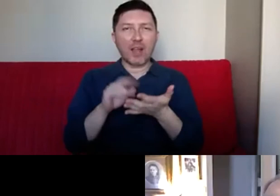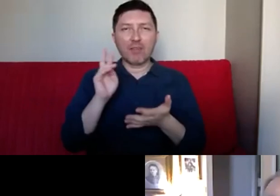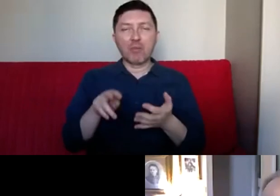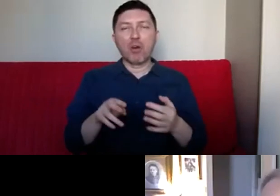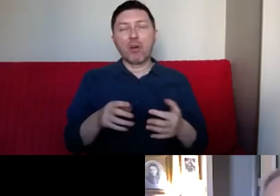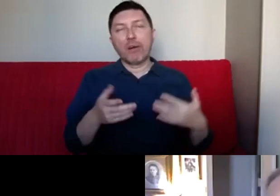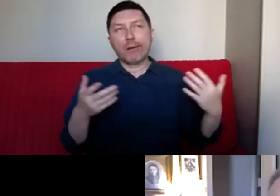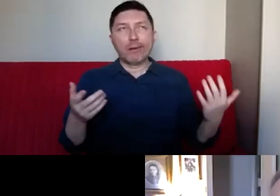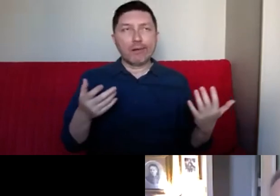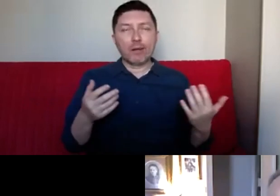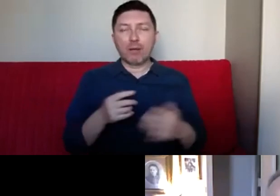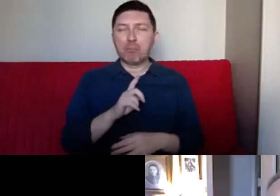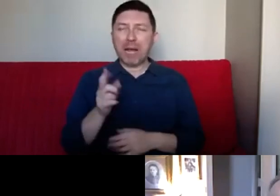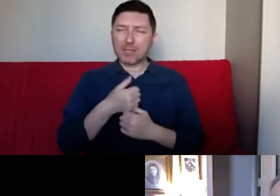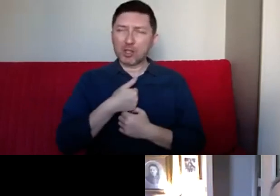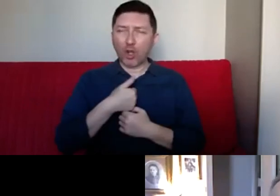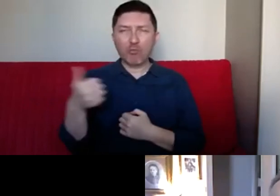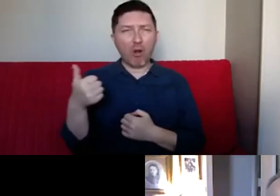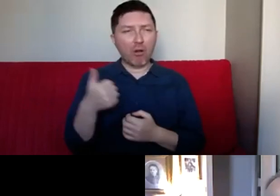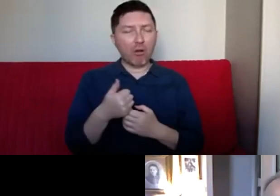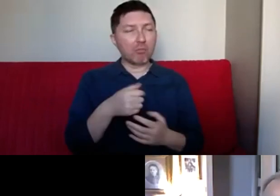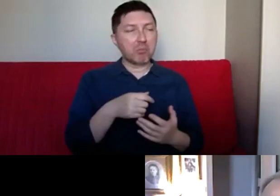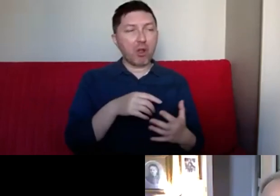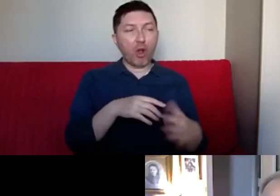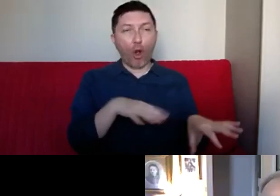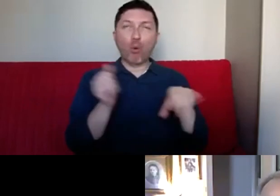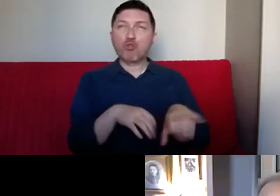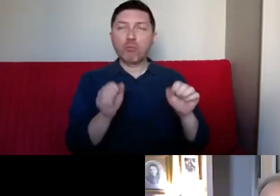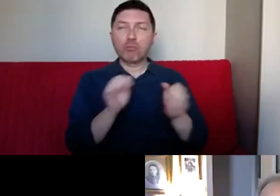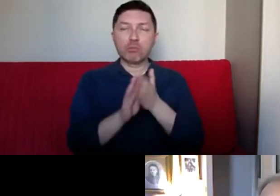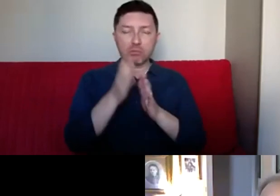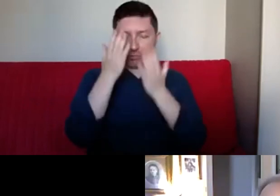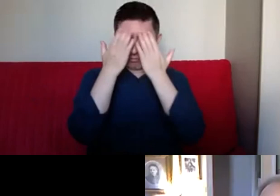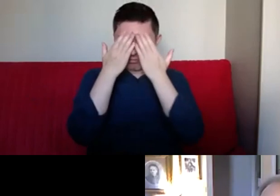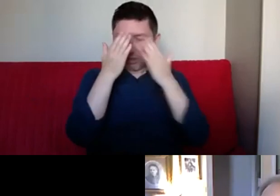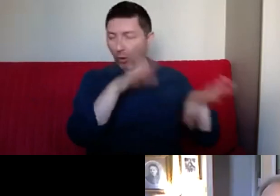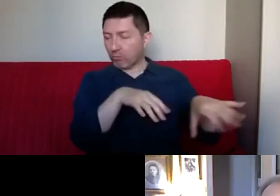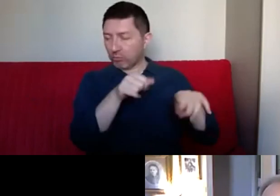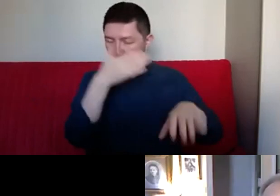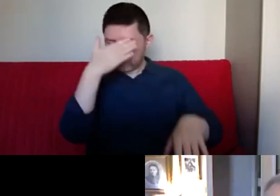any support under that point of view, in a real sense of the word? What do you think about that?